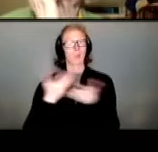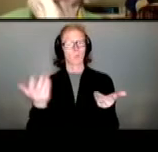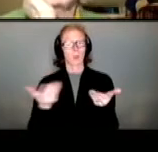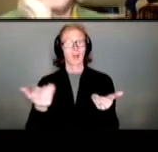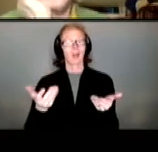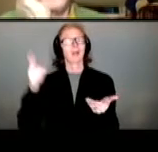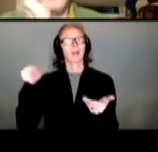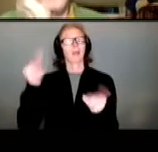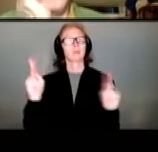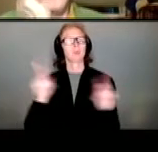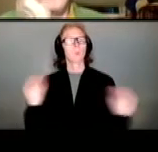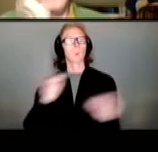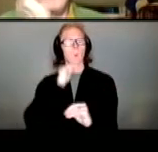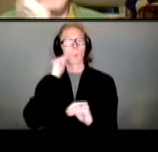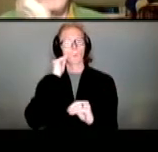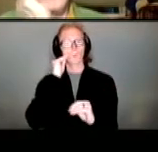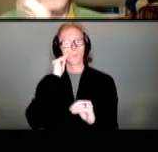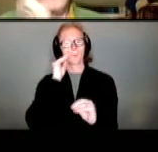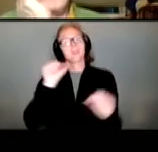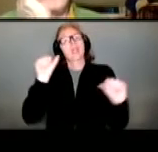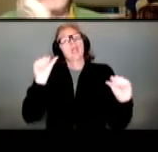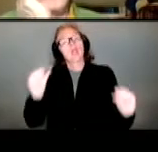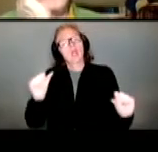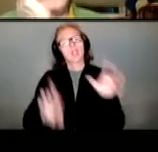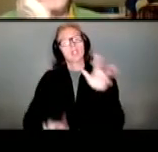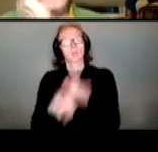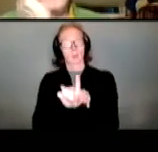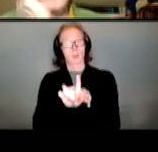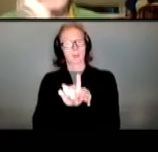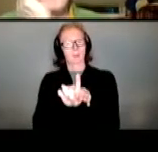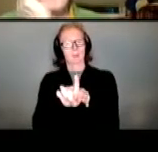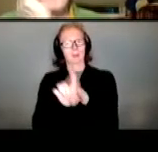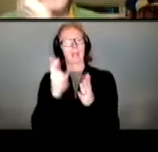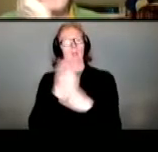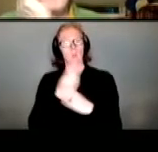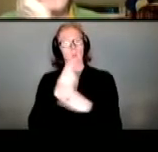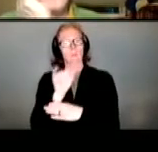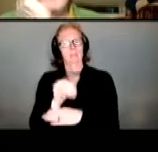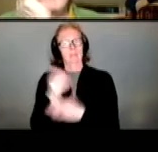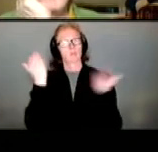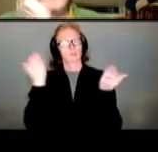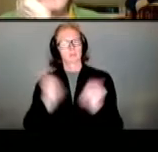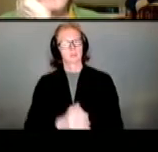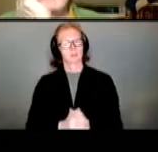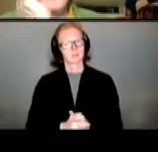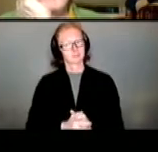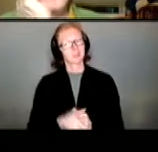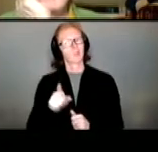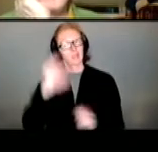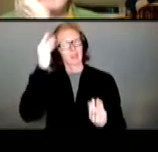unhoused community is, where they could pop in. So that's something to think about for the immediate future.